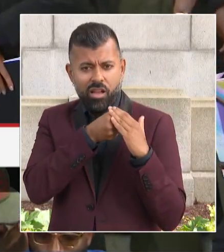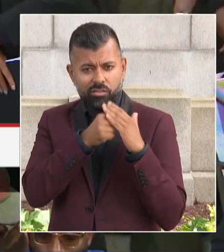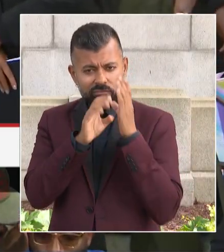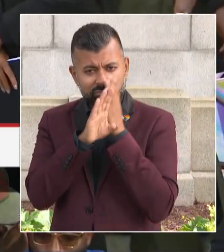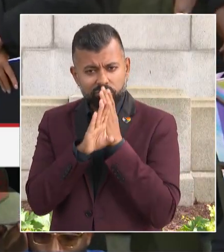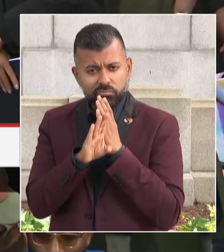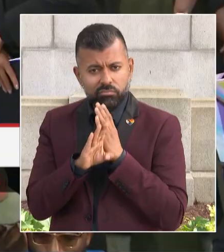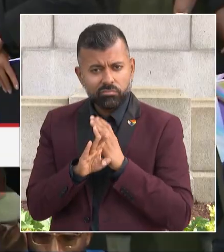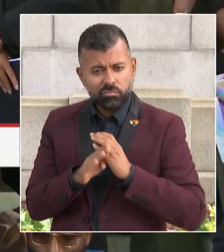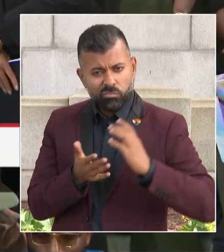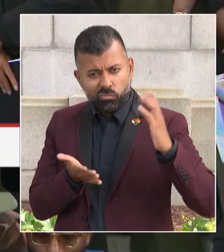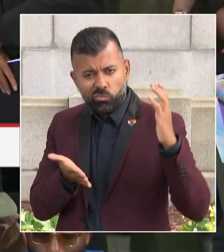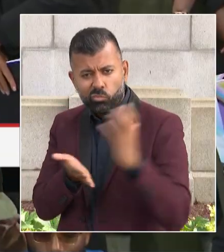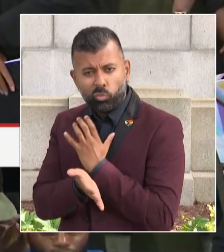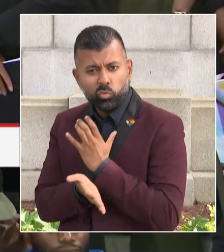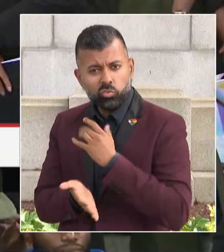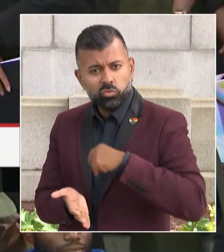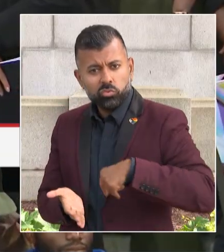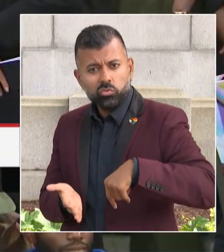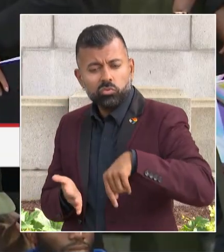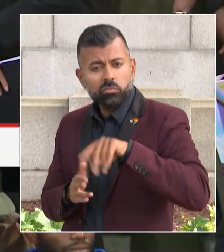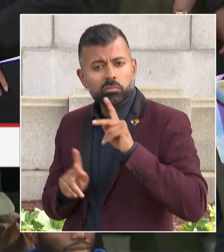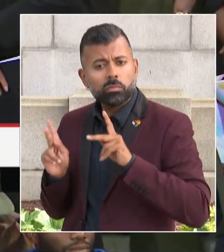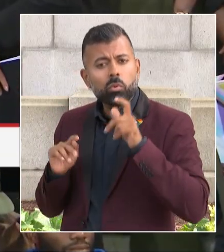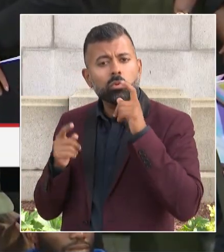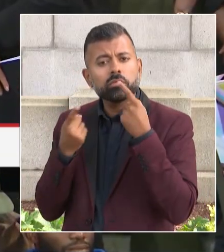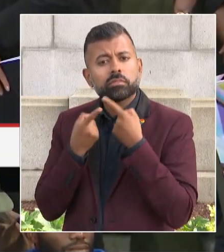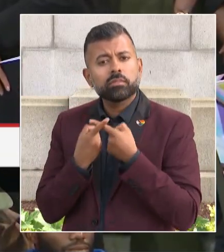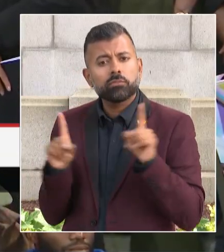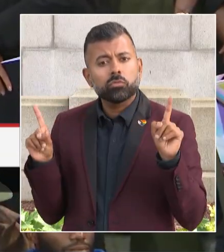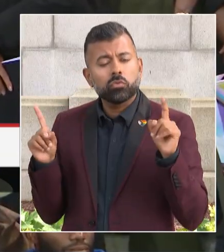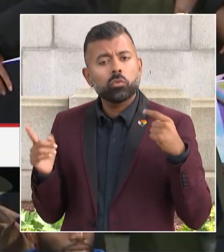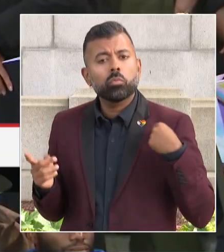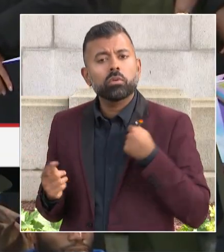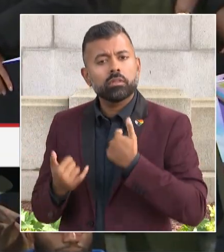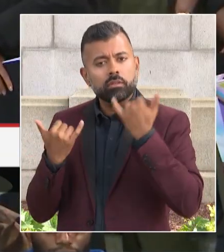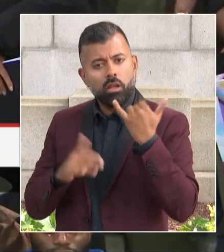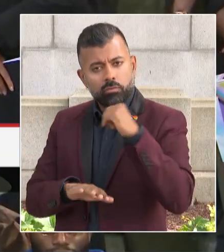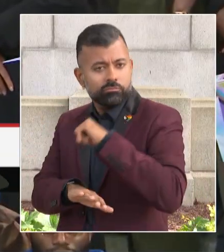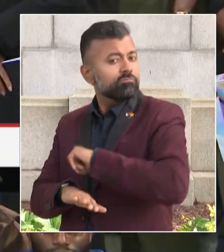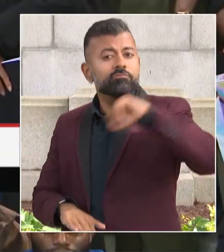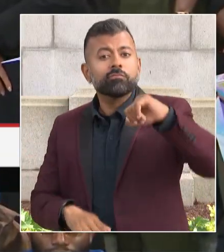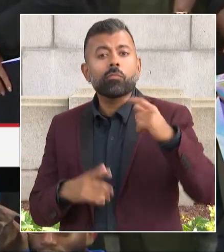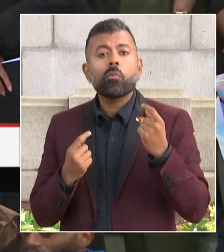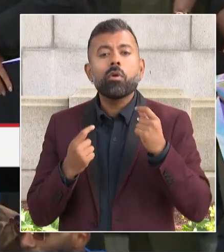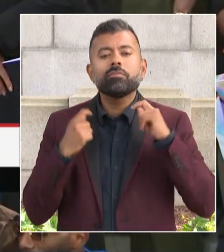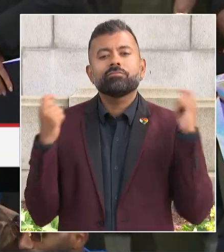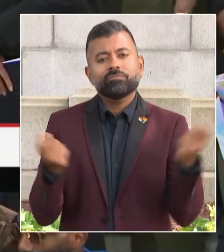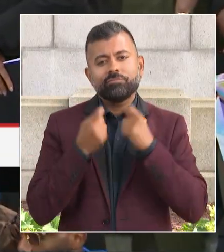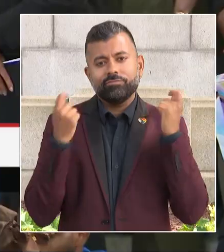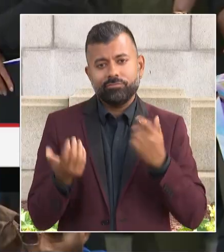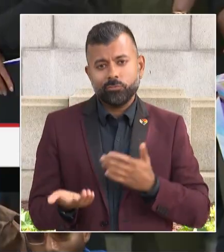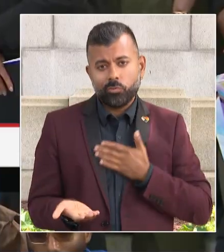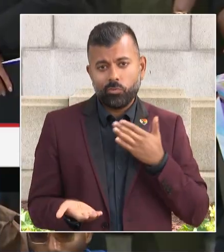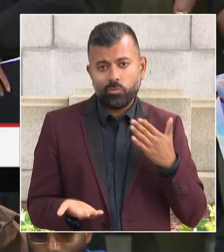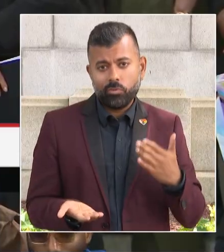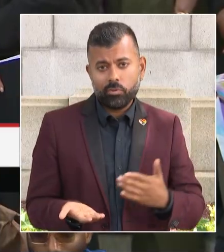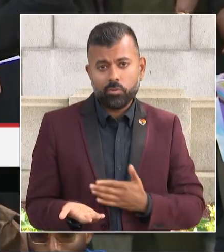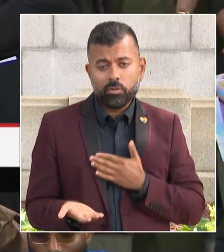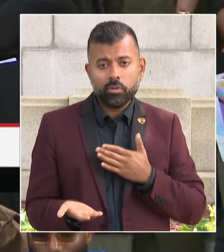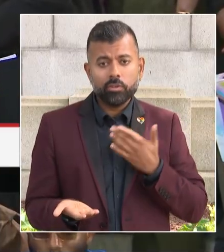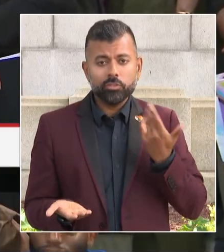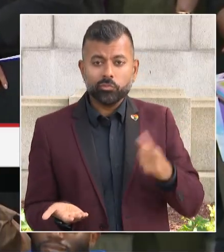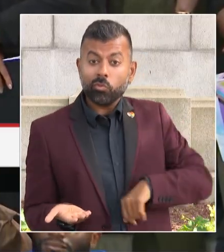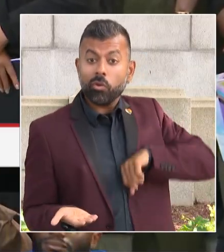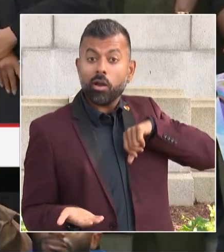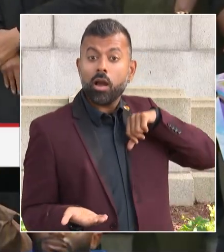our joy is a strong declaration of our very existence. Pride is also universal. Regardless